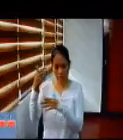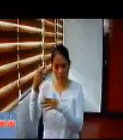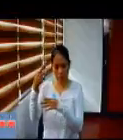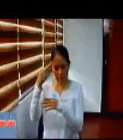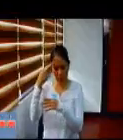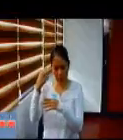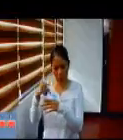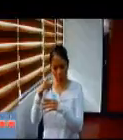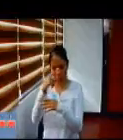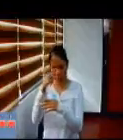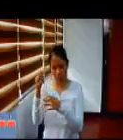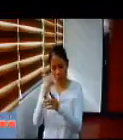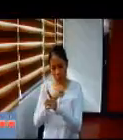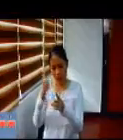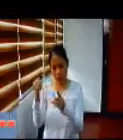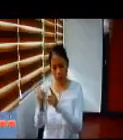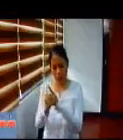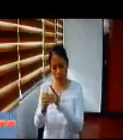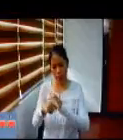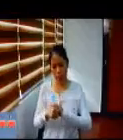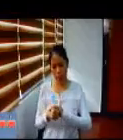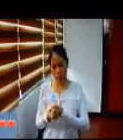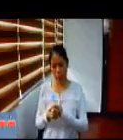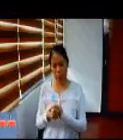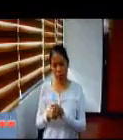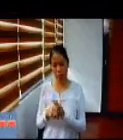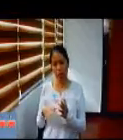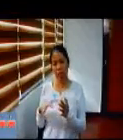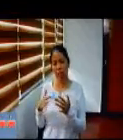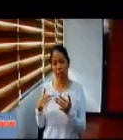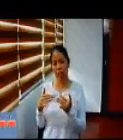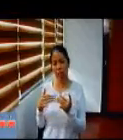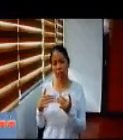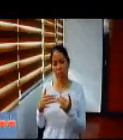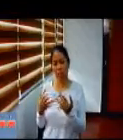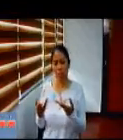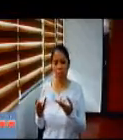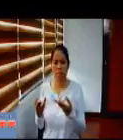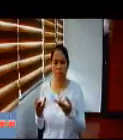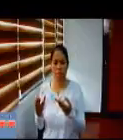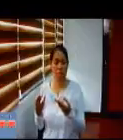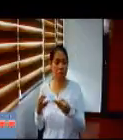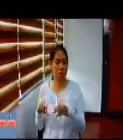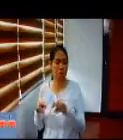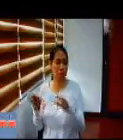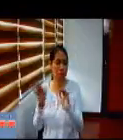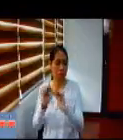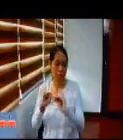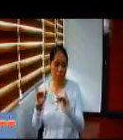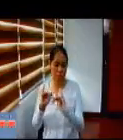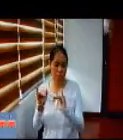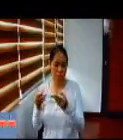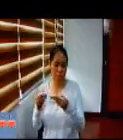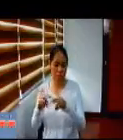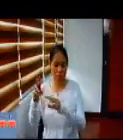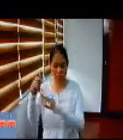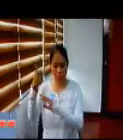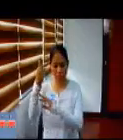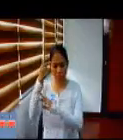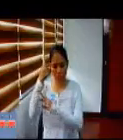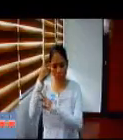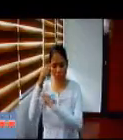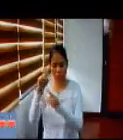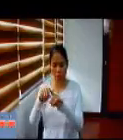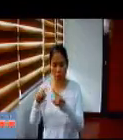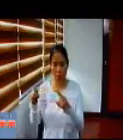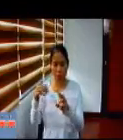the situation, Your Honors. So this is going to endanger even the state and the government. But the